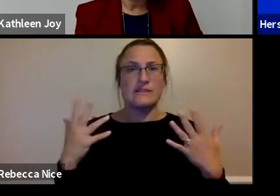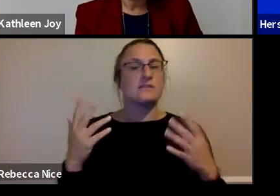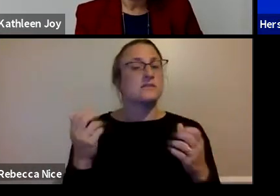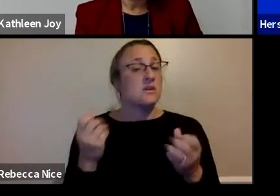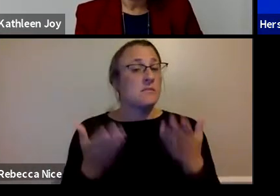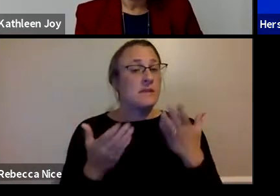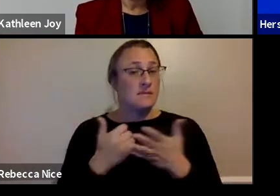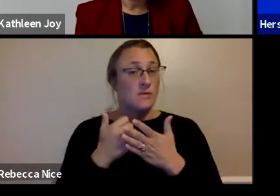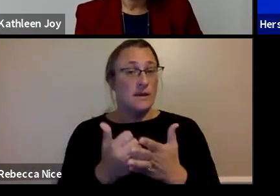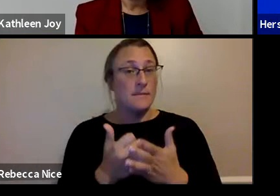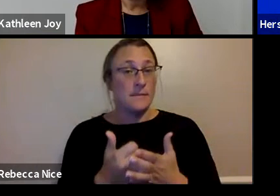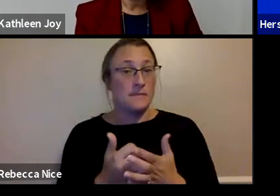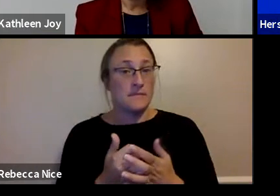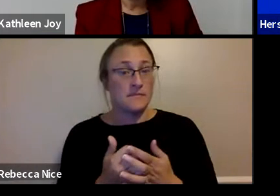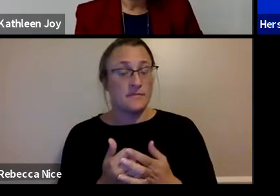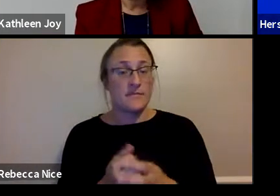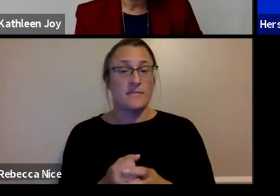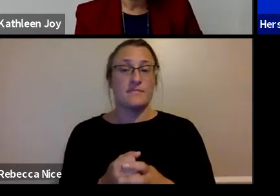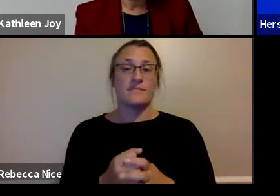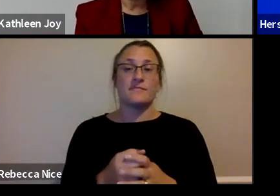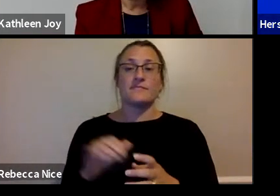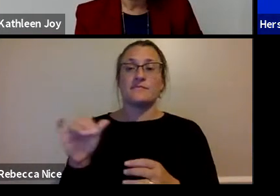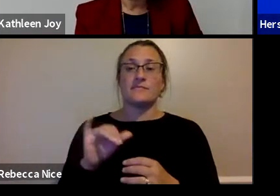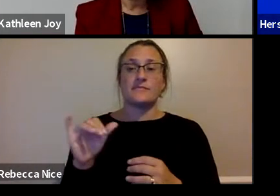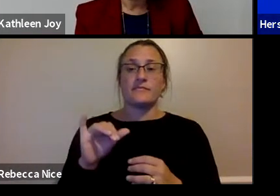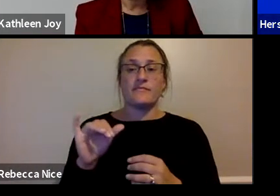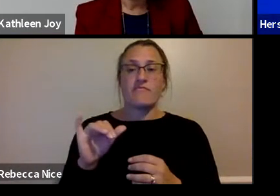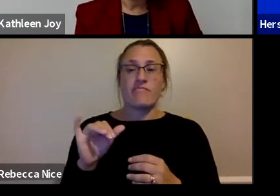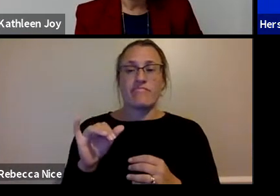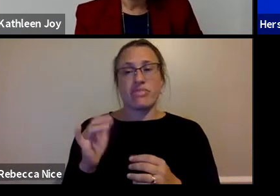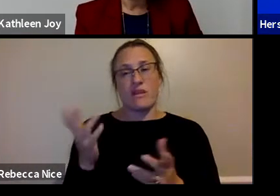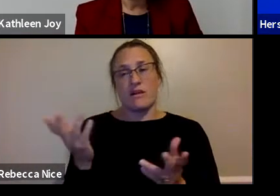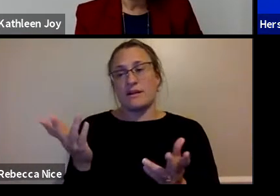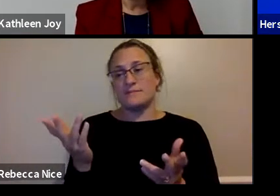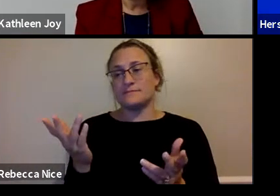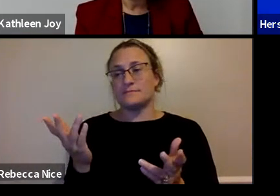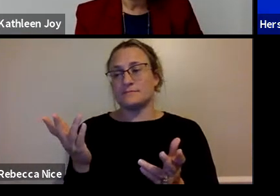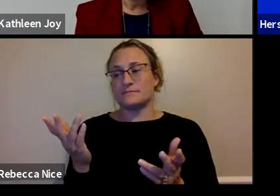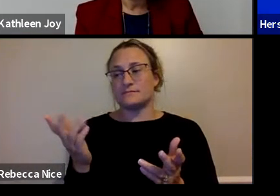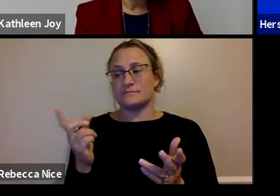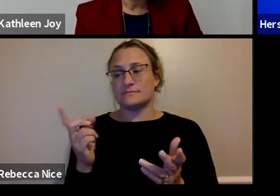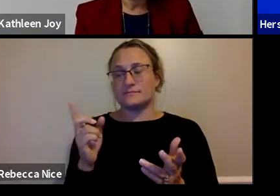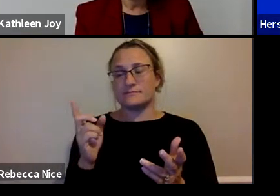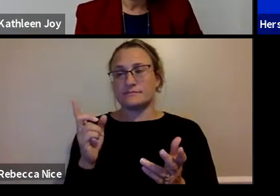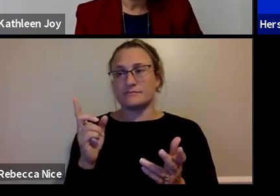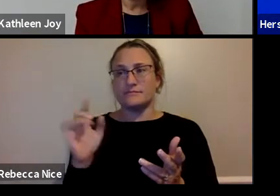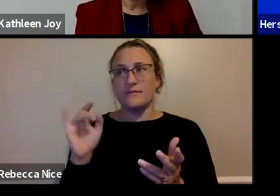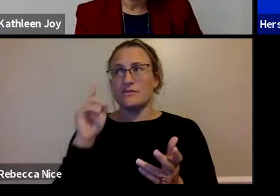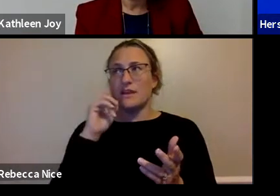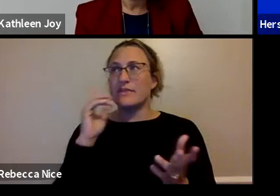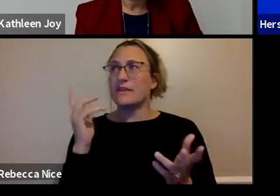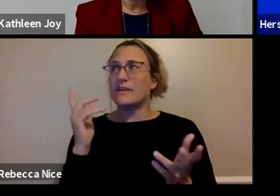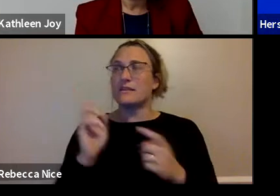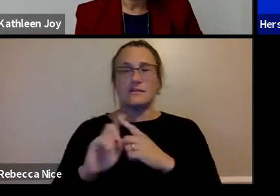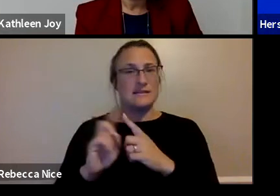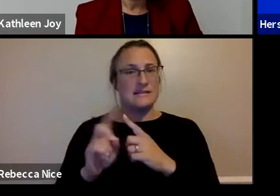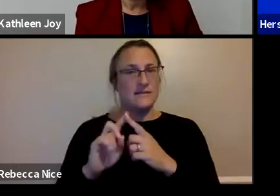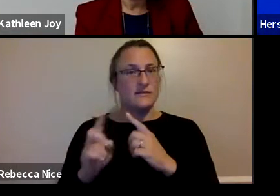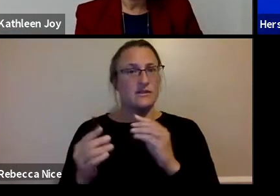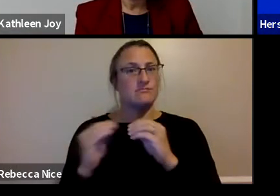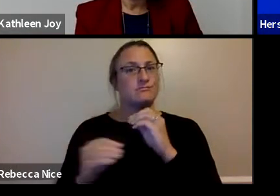good. And I think the jobs that is going to